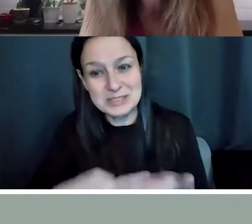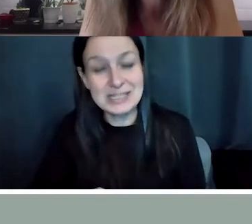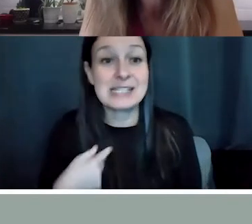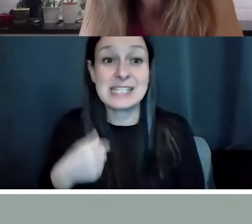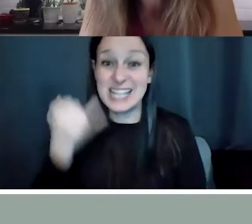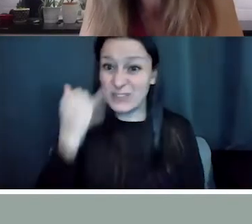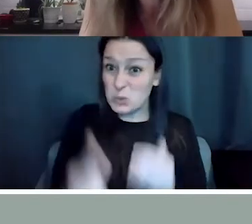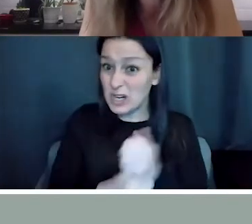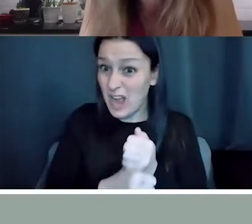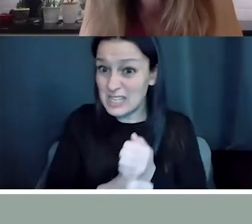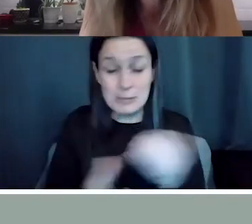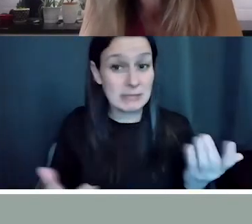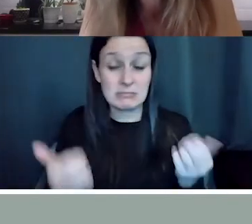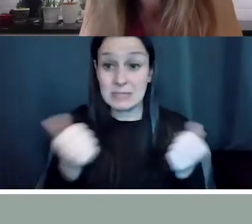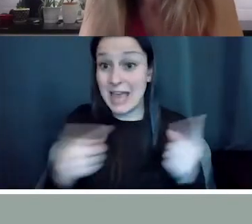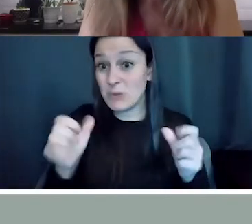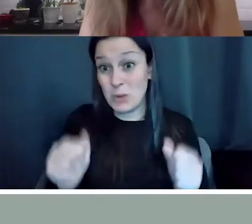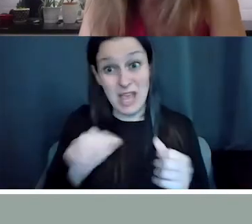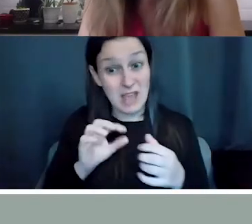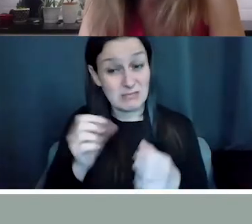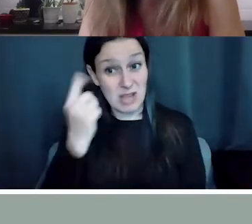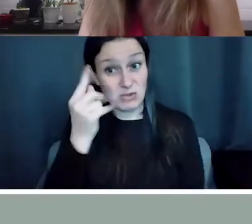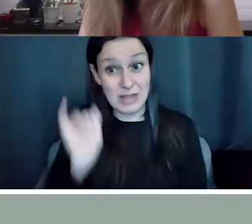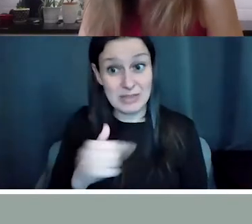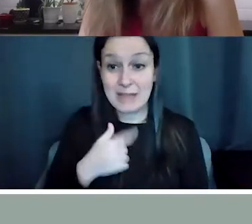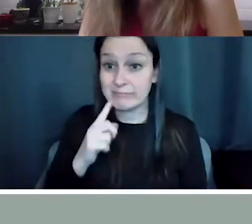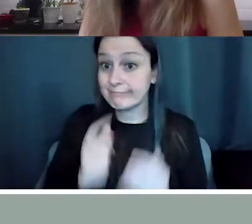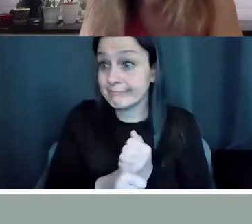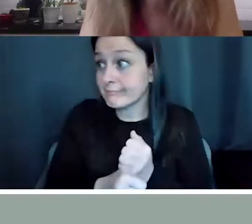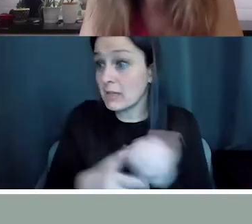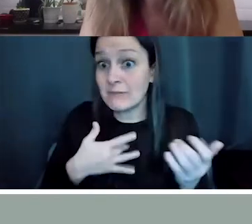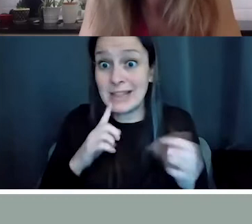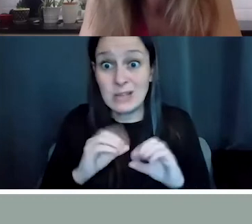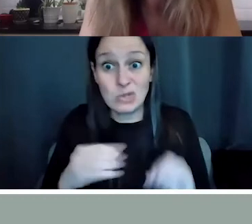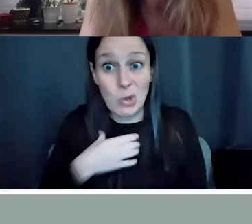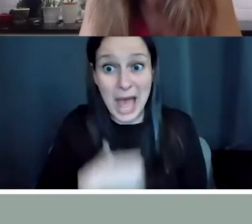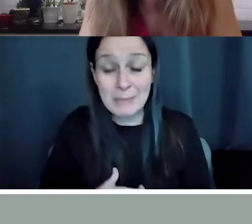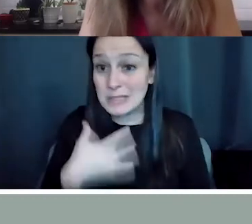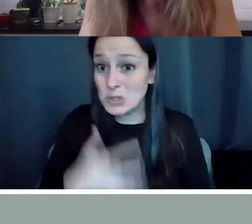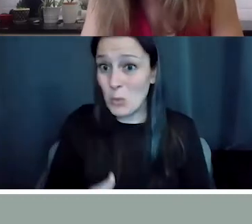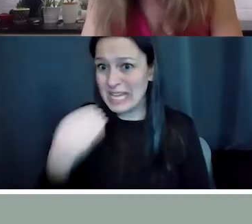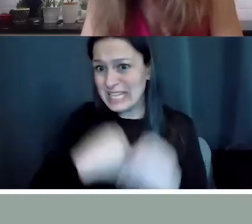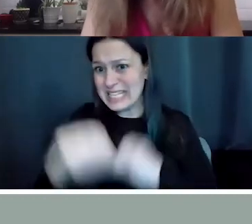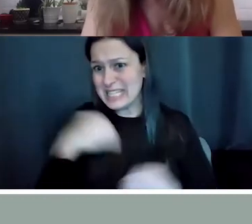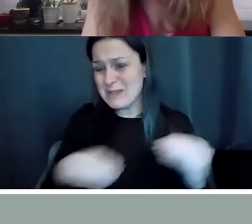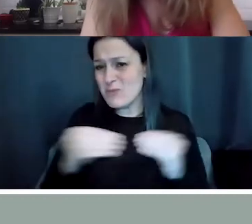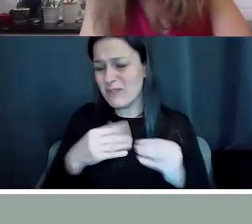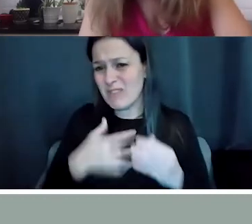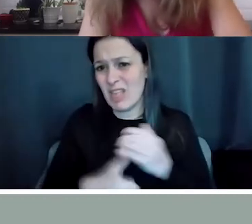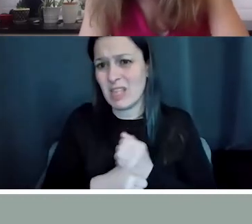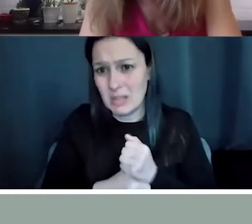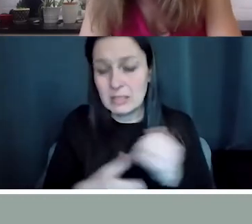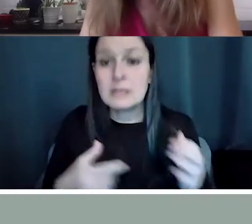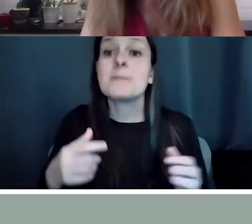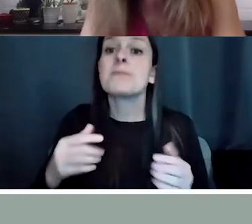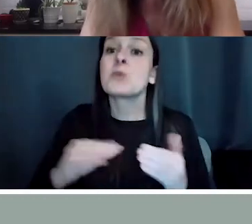you're constipated, and everyone can relate to this, you're backed up. You don't have an appetite. You don't want to put more food in. So sometimes the way of